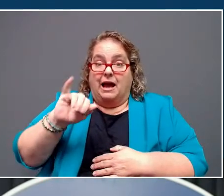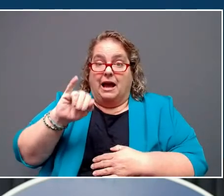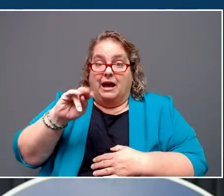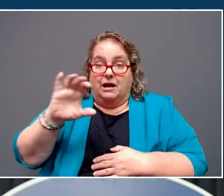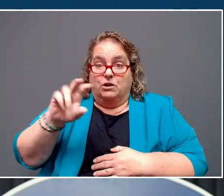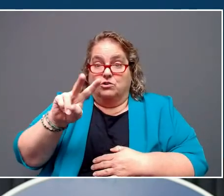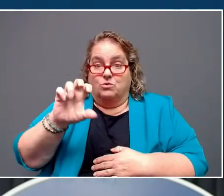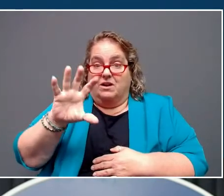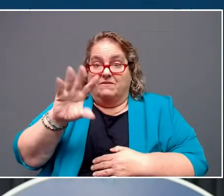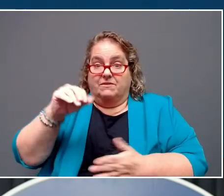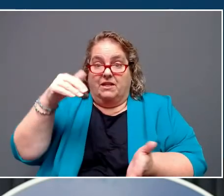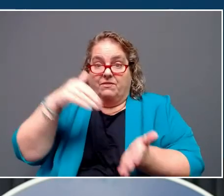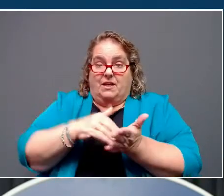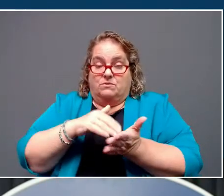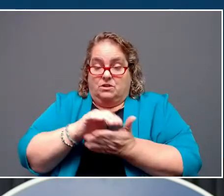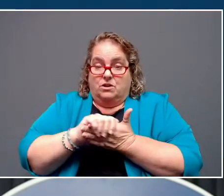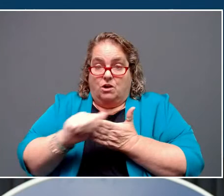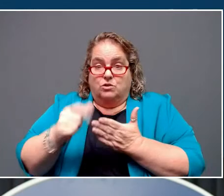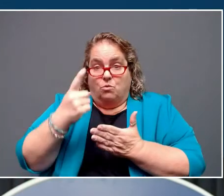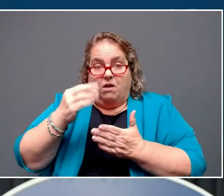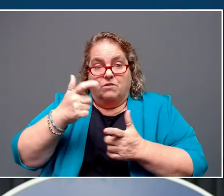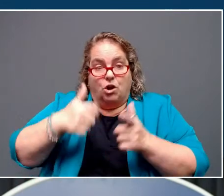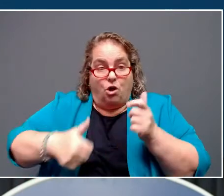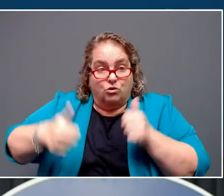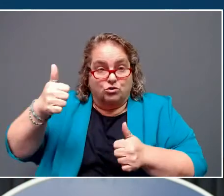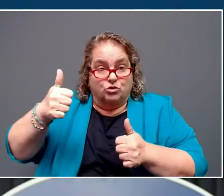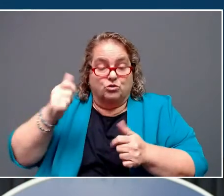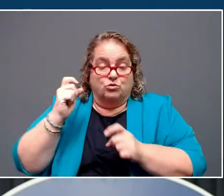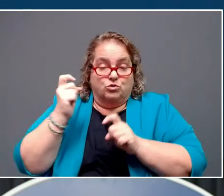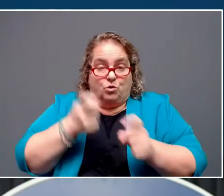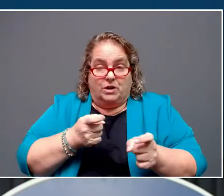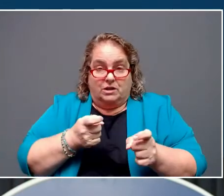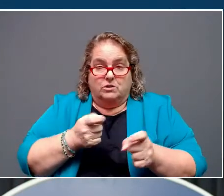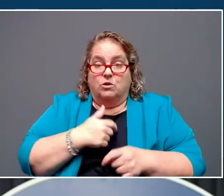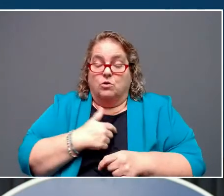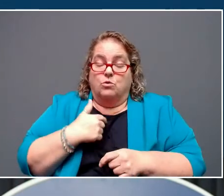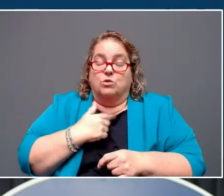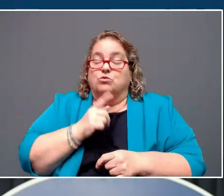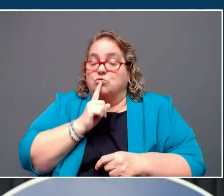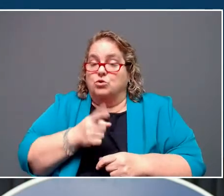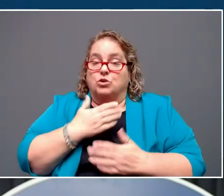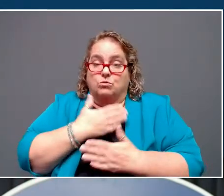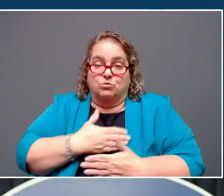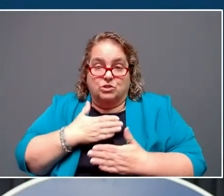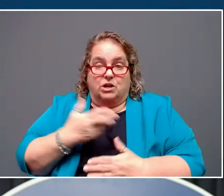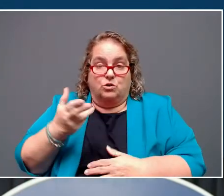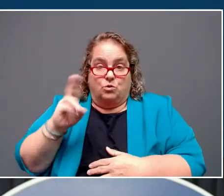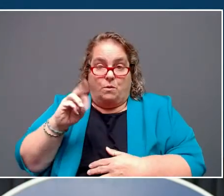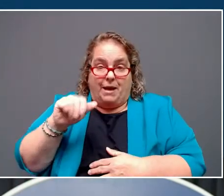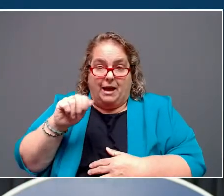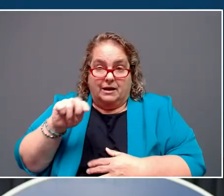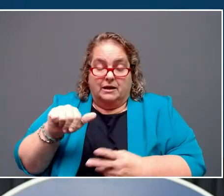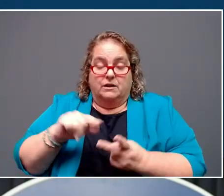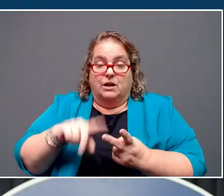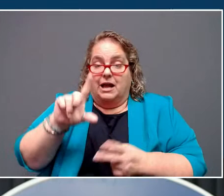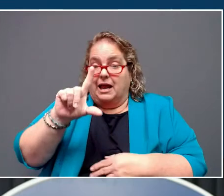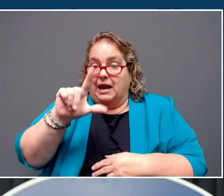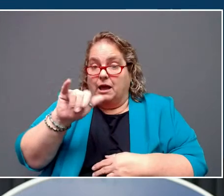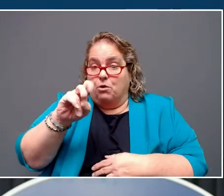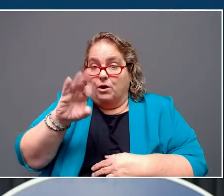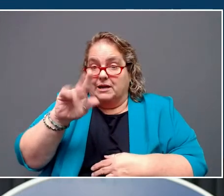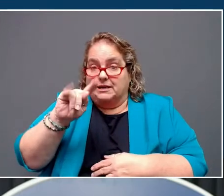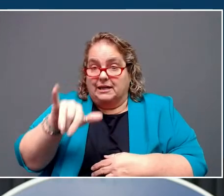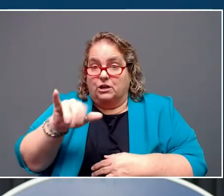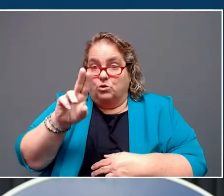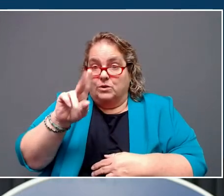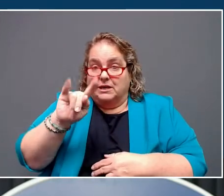$250,000, one of the larger donations. We greatly appreciate Humana. Liberty Utilities, $50,000.